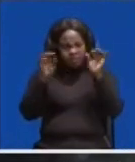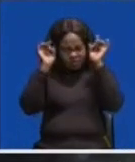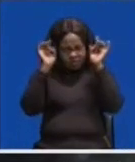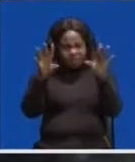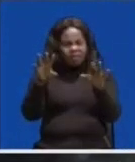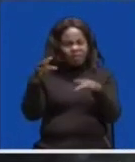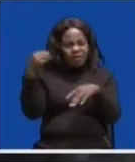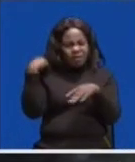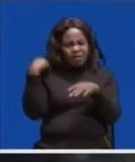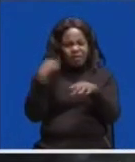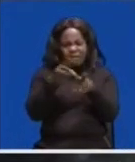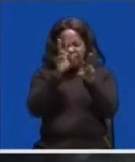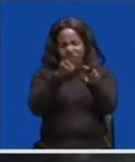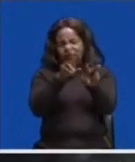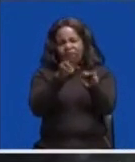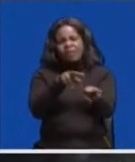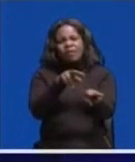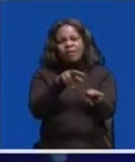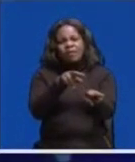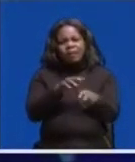ranking being relooked at.